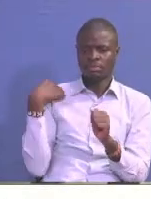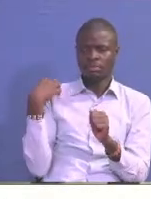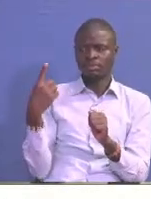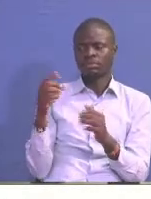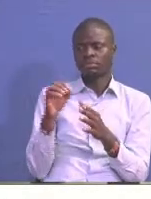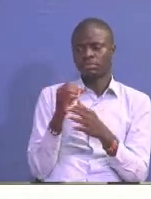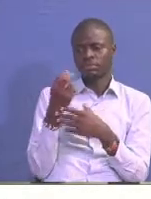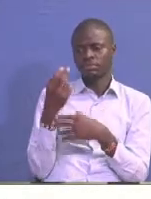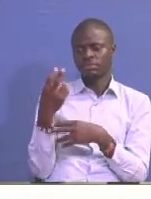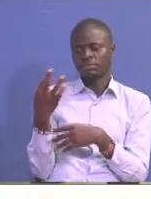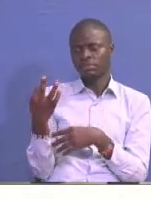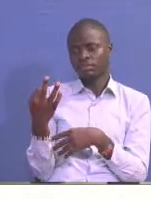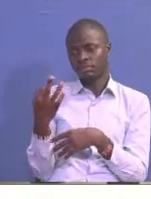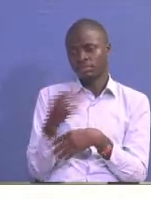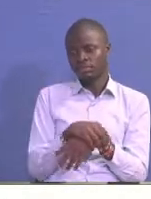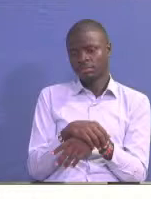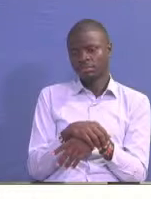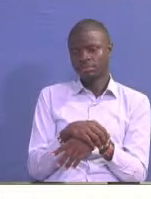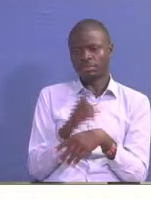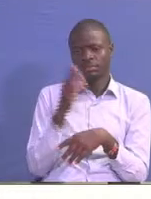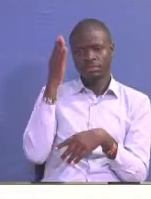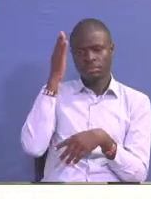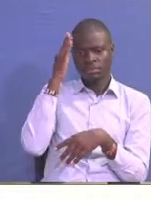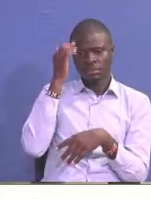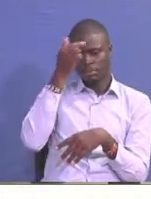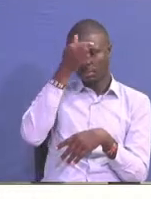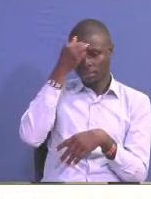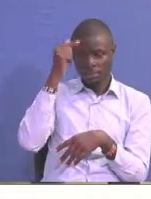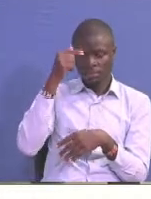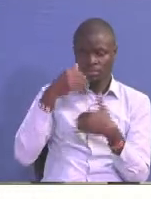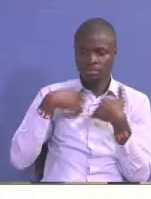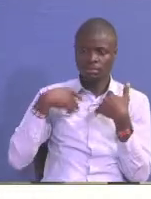1 or 2 or 3. You know, because they have kept